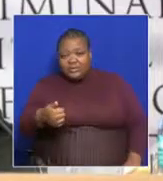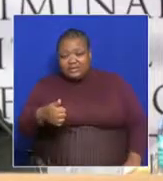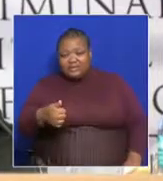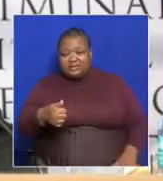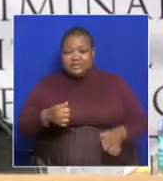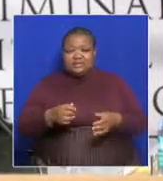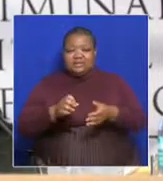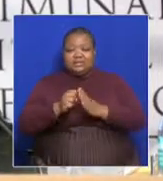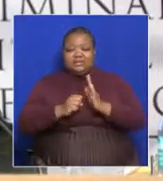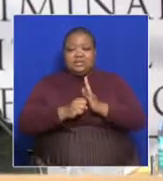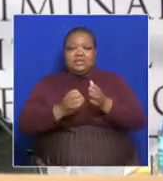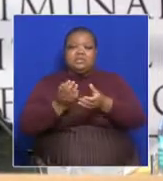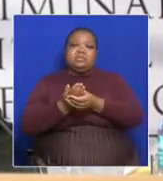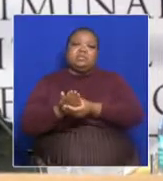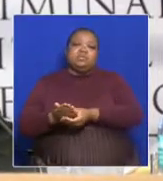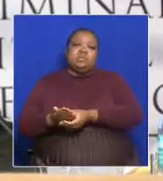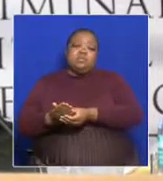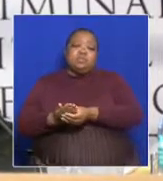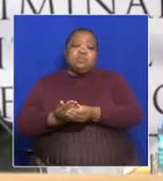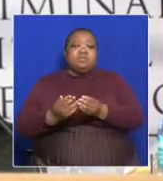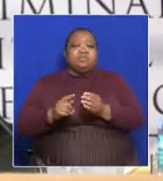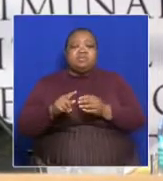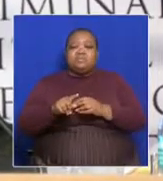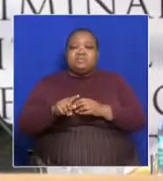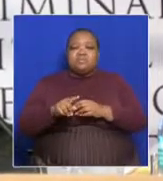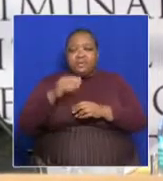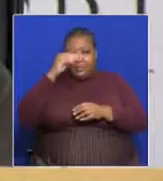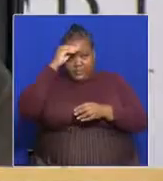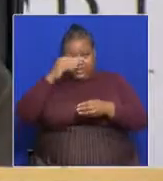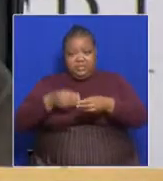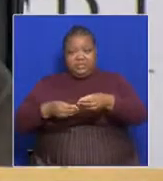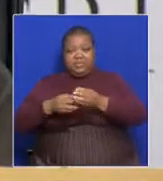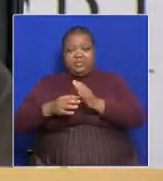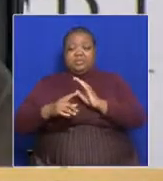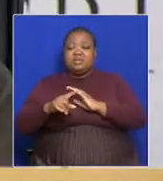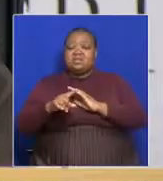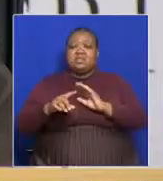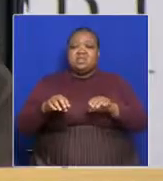this commission. None of them references that activity. Why is that?